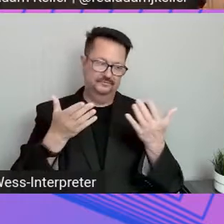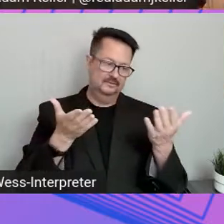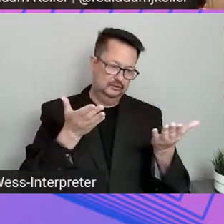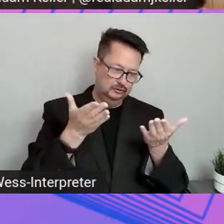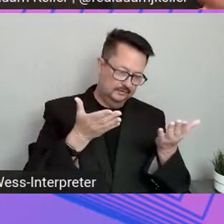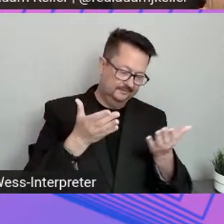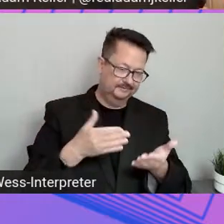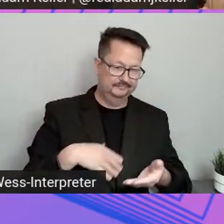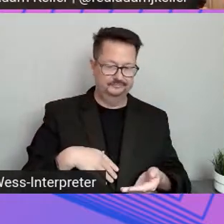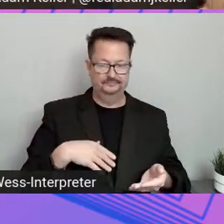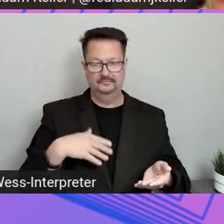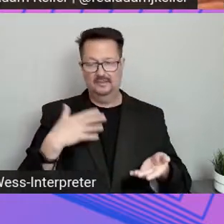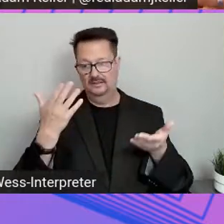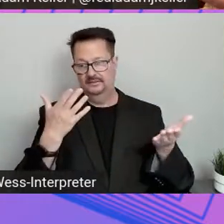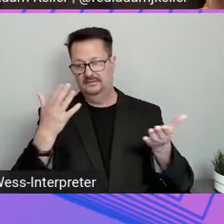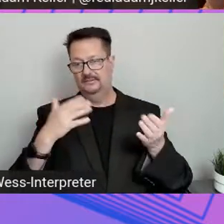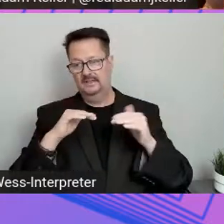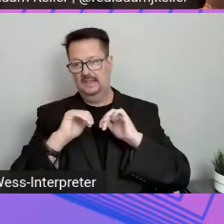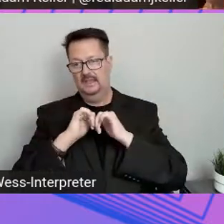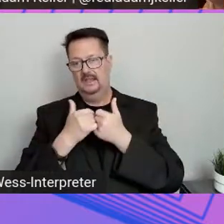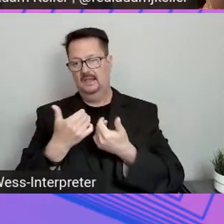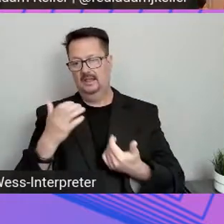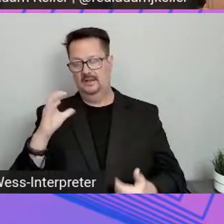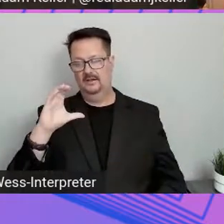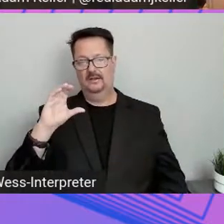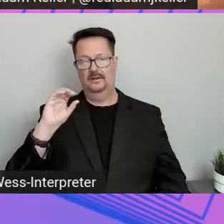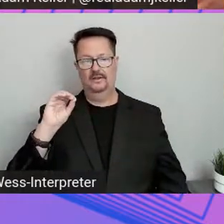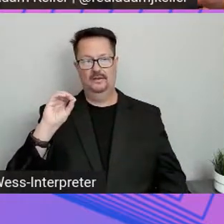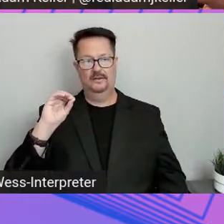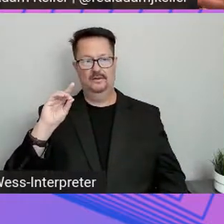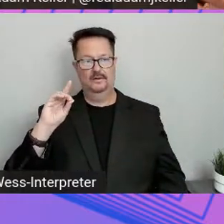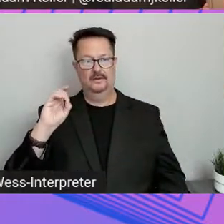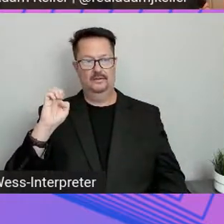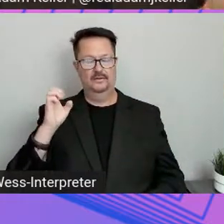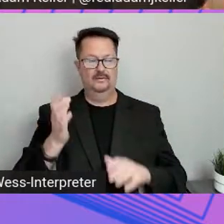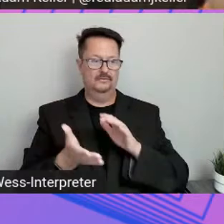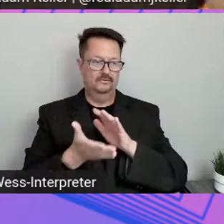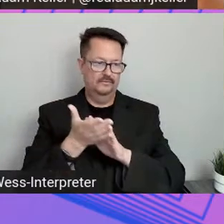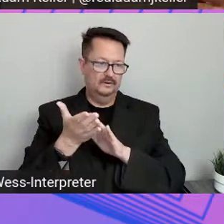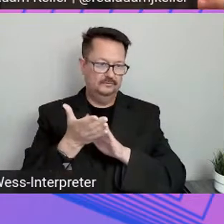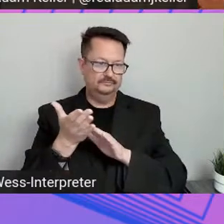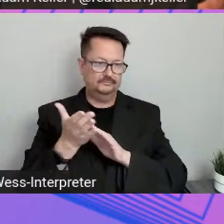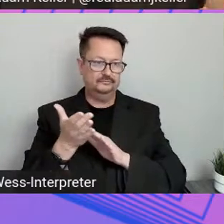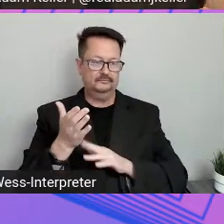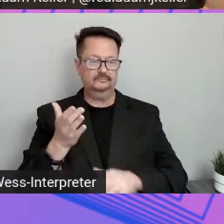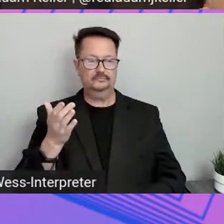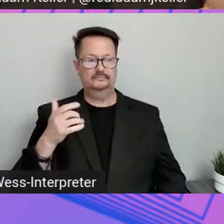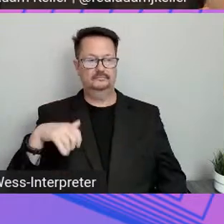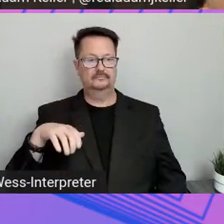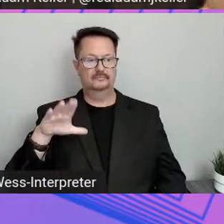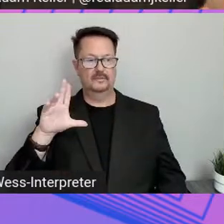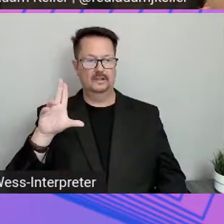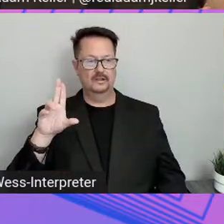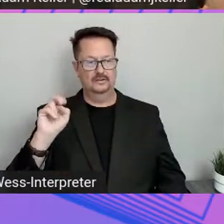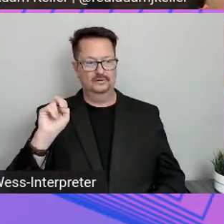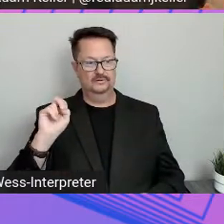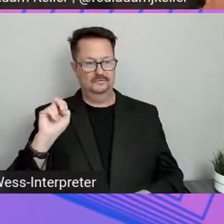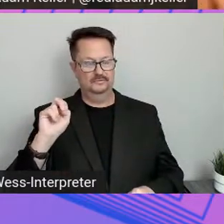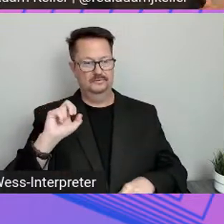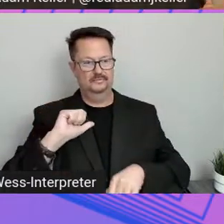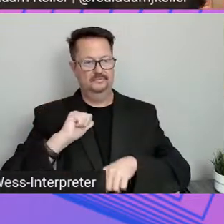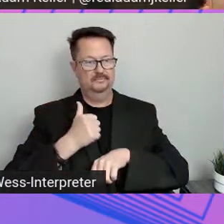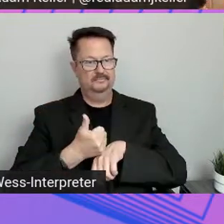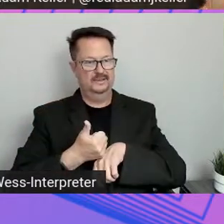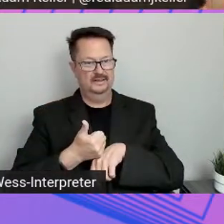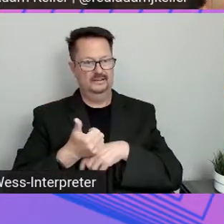just how my code runs. So whether that's a load balance web service, a queue-based service, and so on, those run within